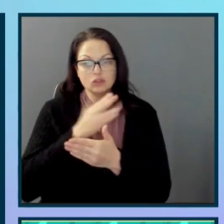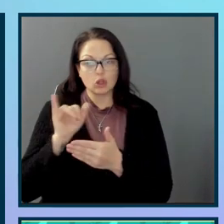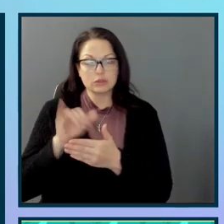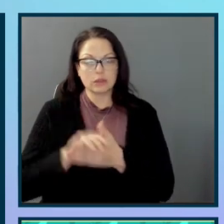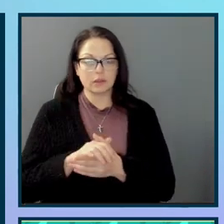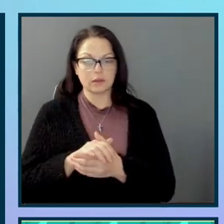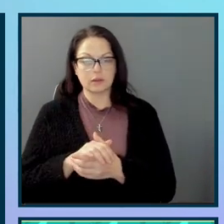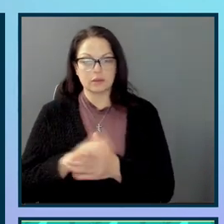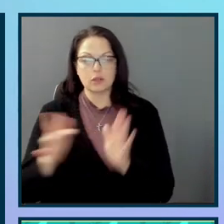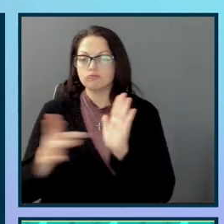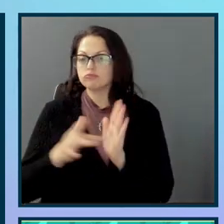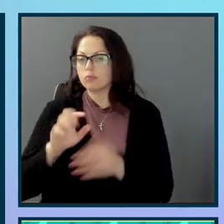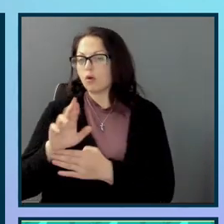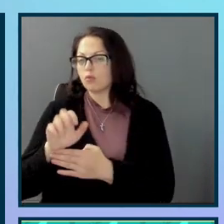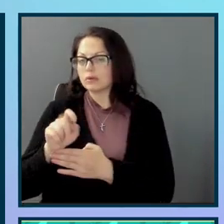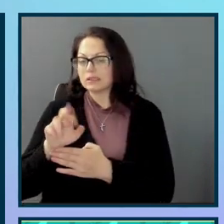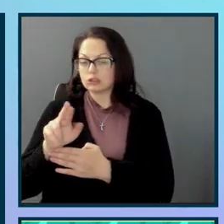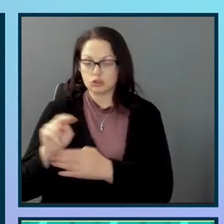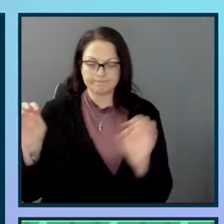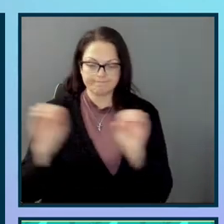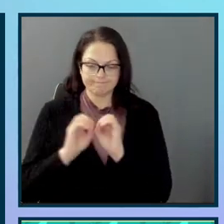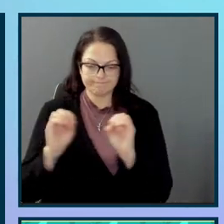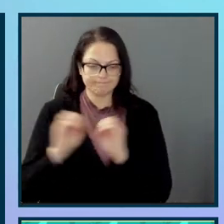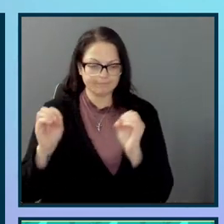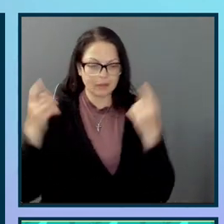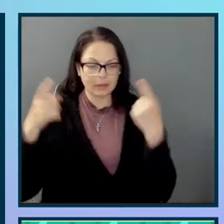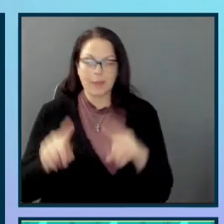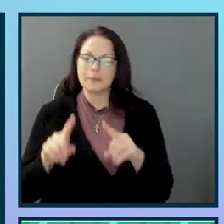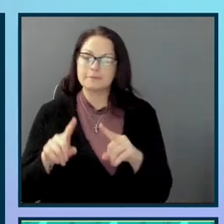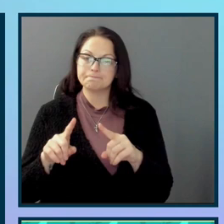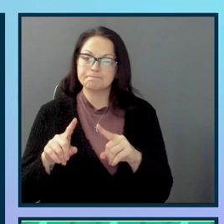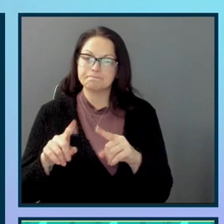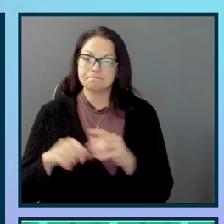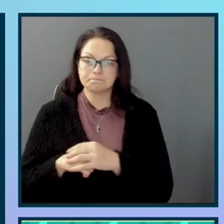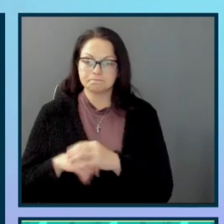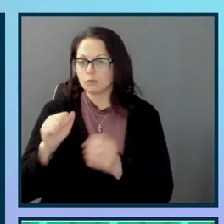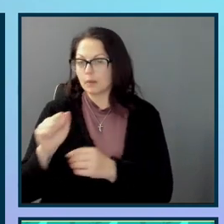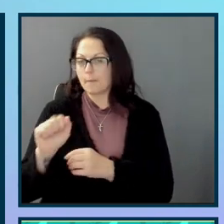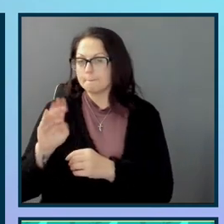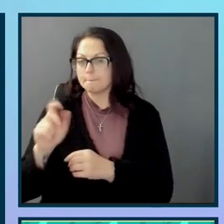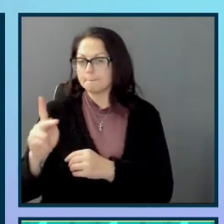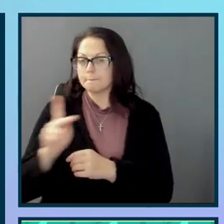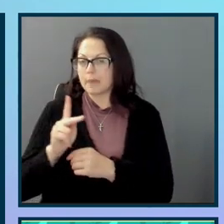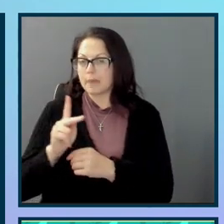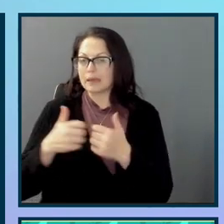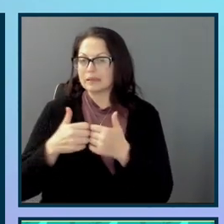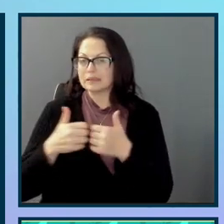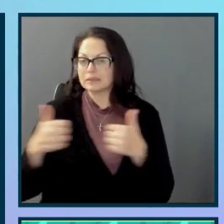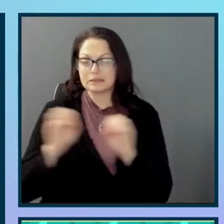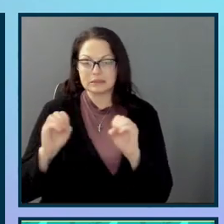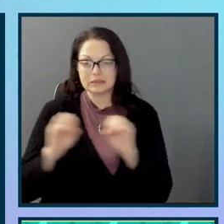press return and nothing is happening. That's unfortunate. Space. Okay, nothing happening there either.